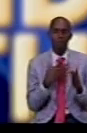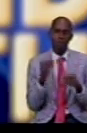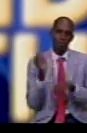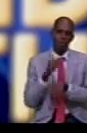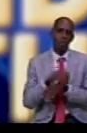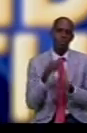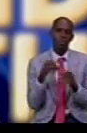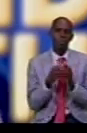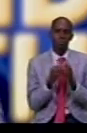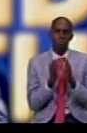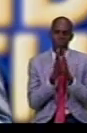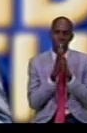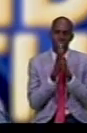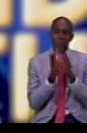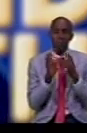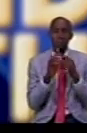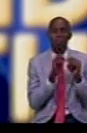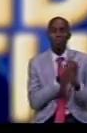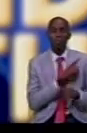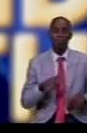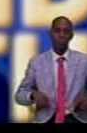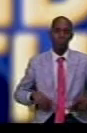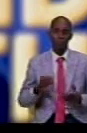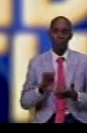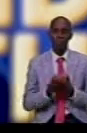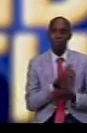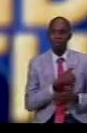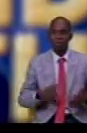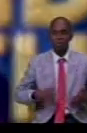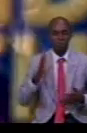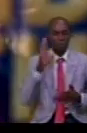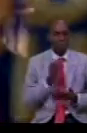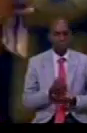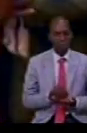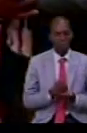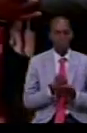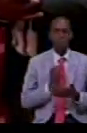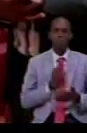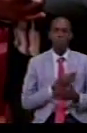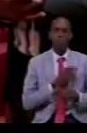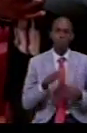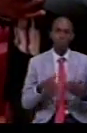We pray unto the Lord that the Lord will help us all and will go forward.